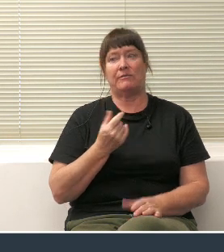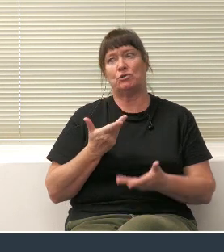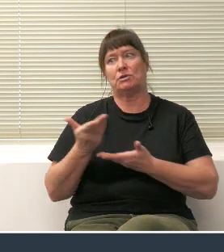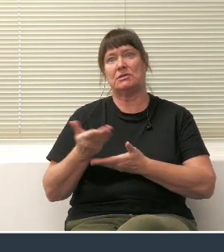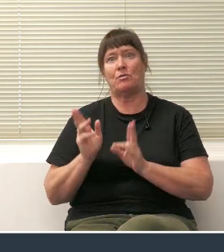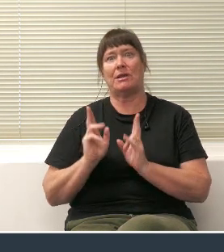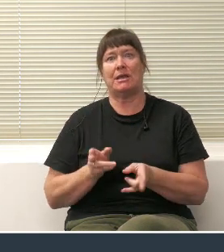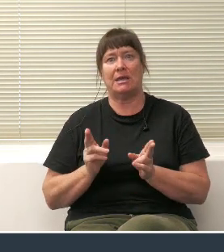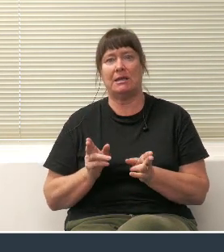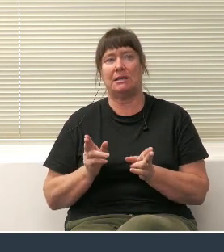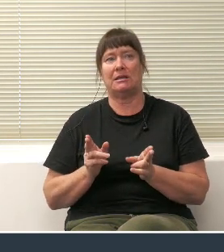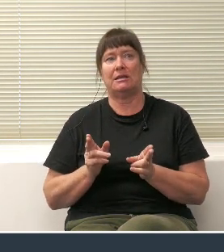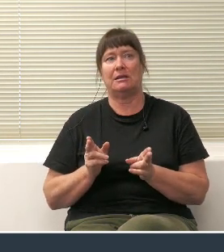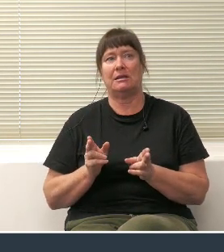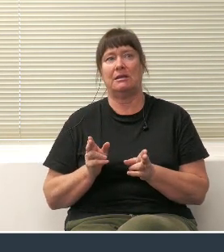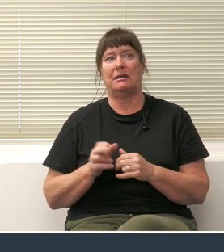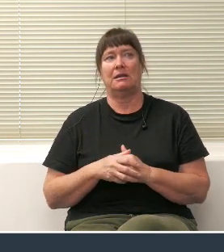Probably either this was the advice